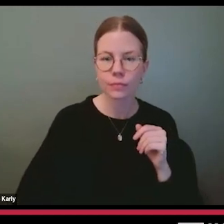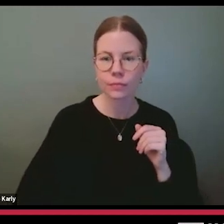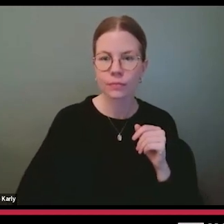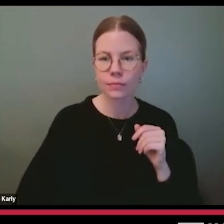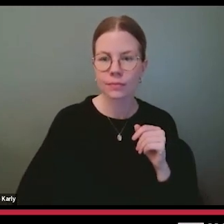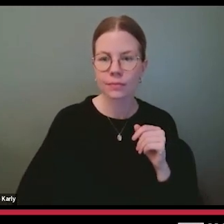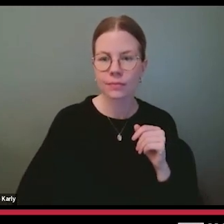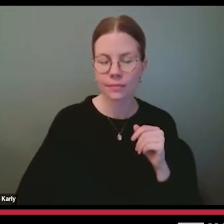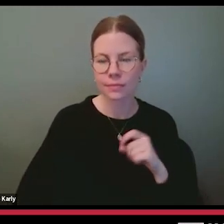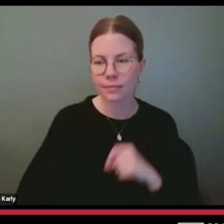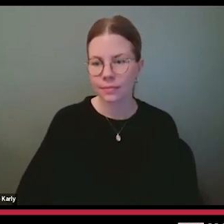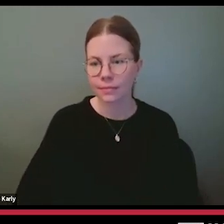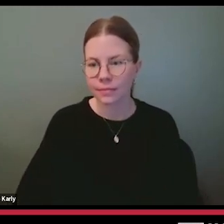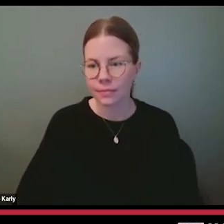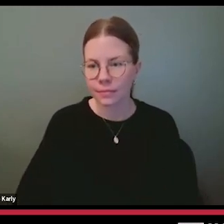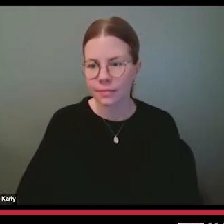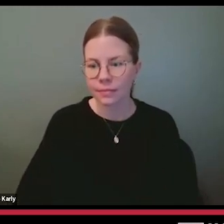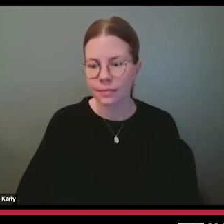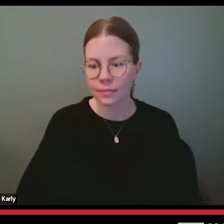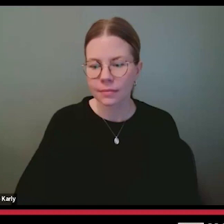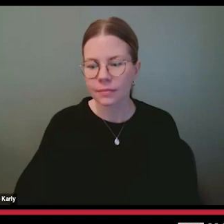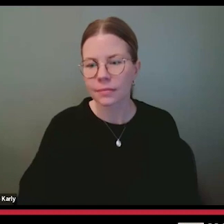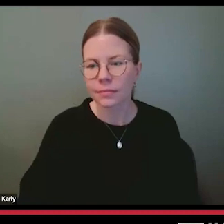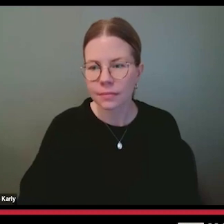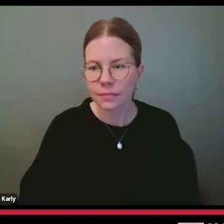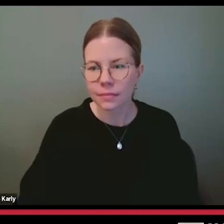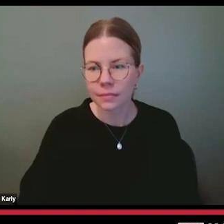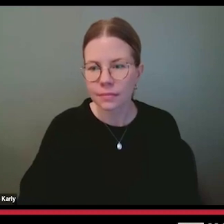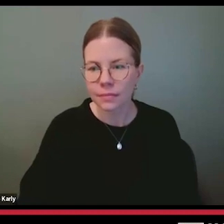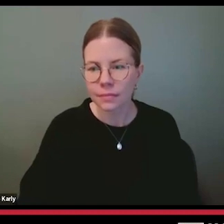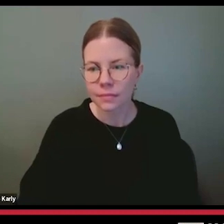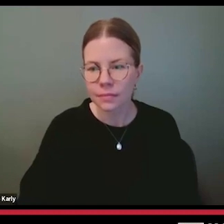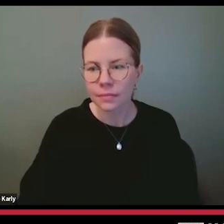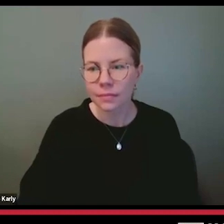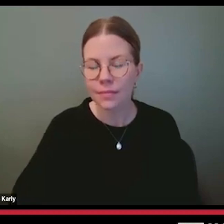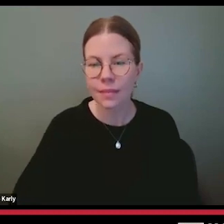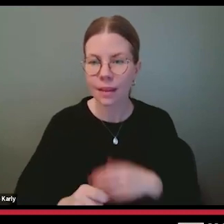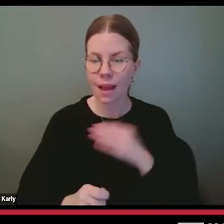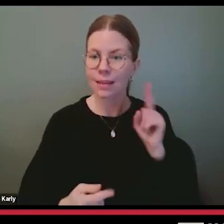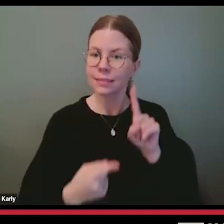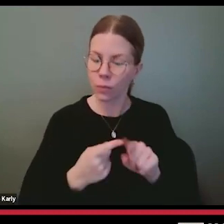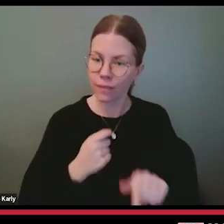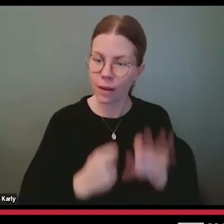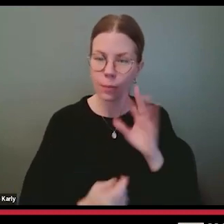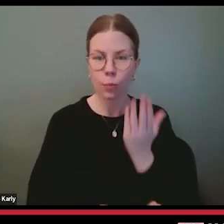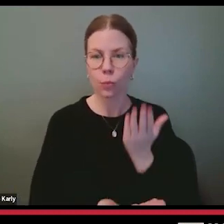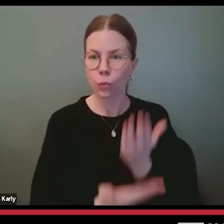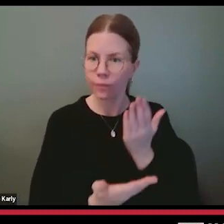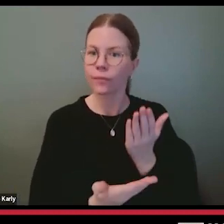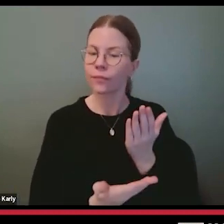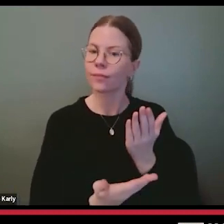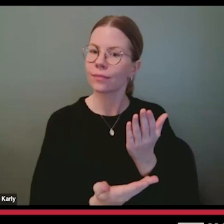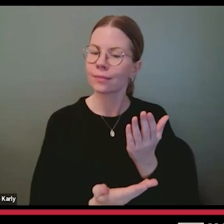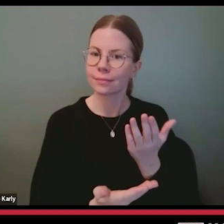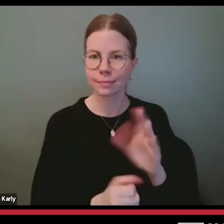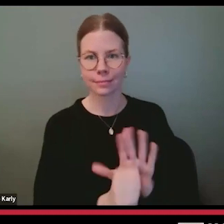zoonotic origin, there will be legitimate questions about whether there is a zoonotic origin. So saying it's an animal is not really